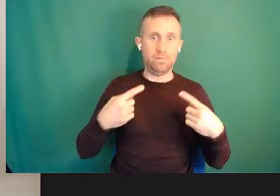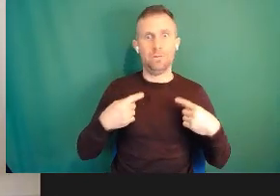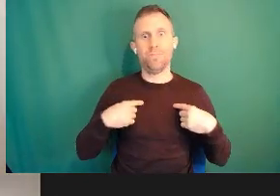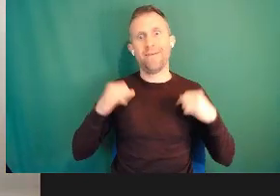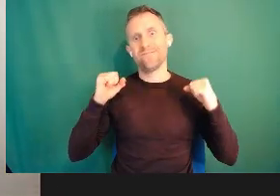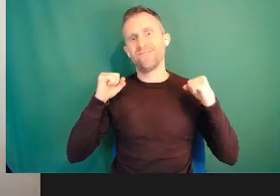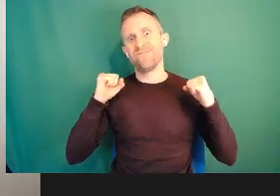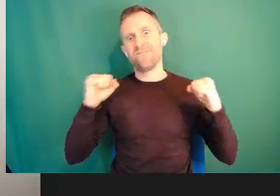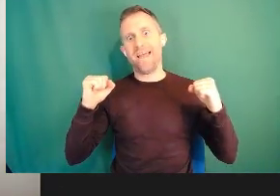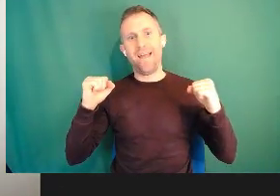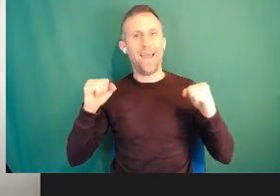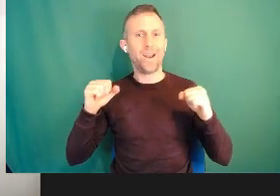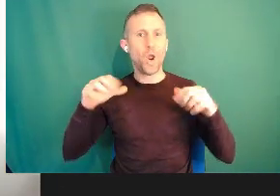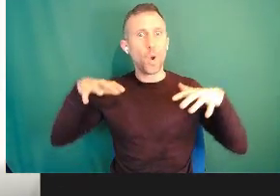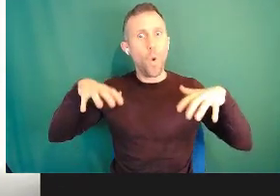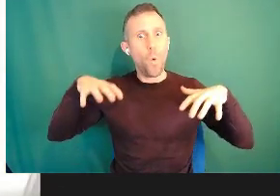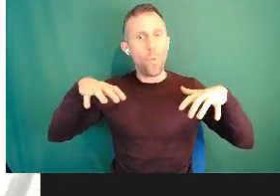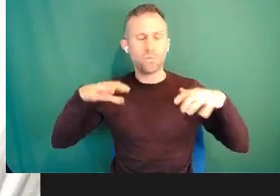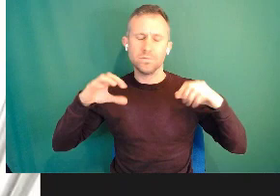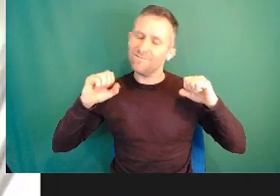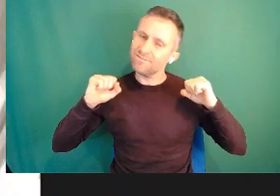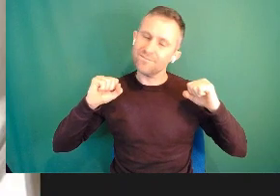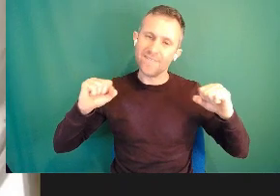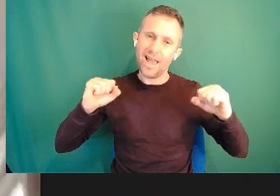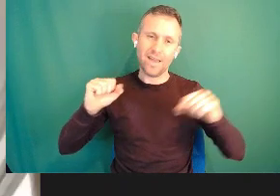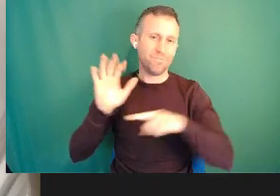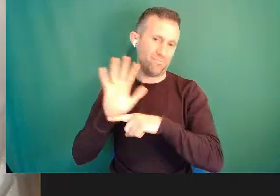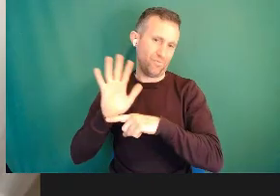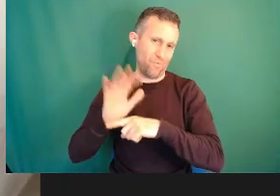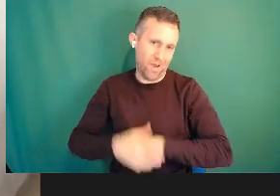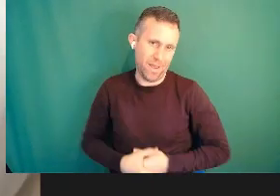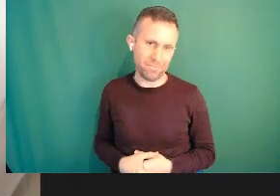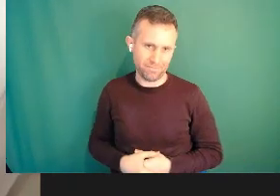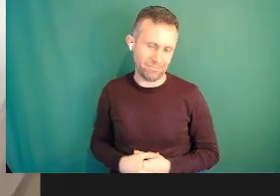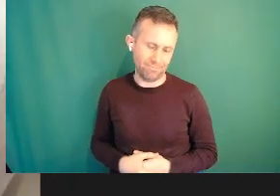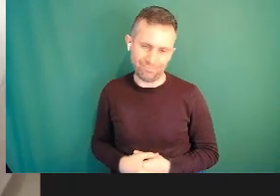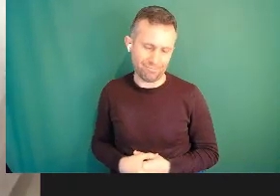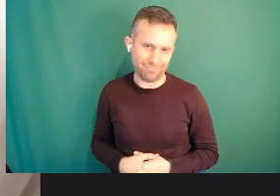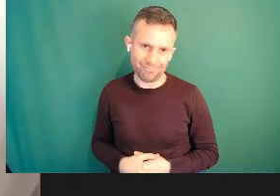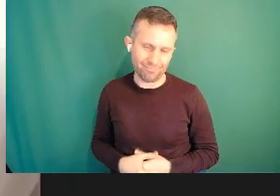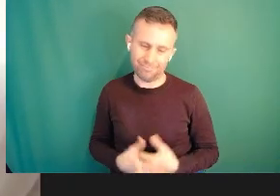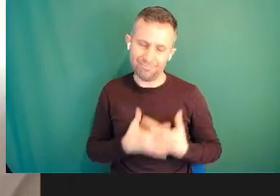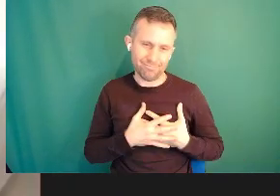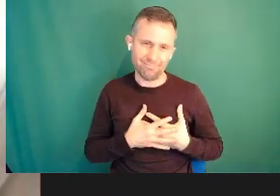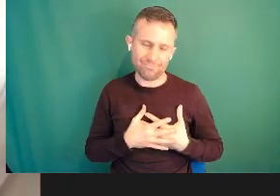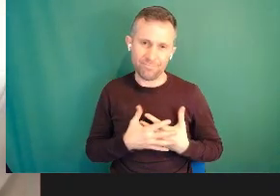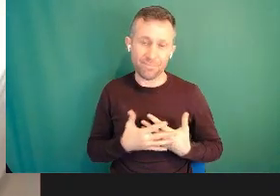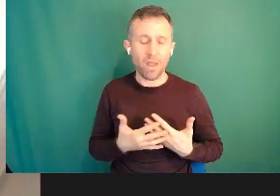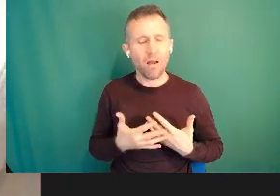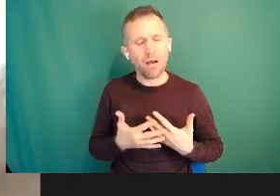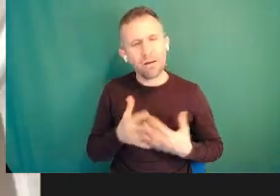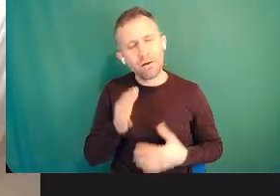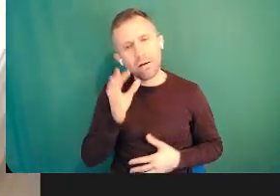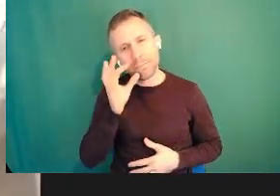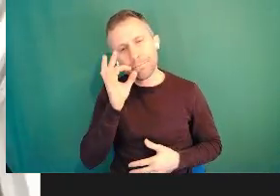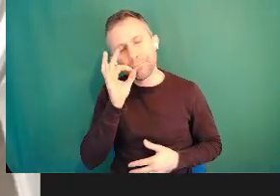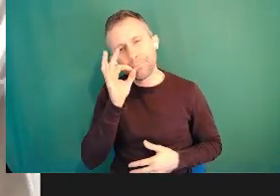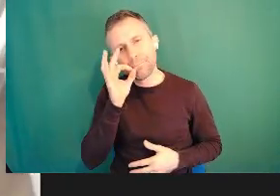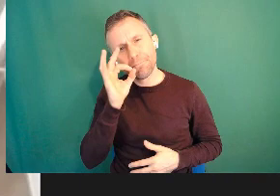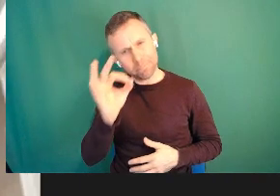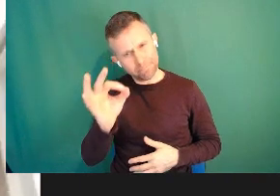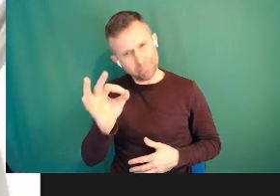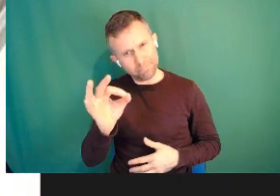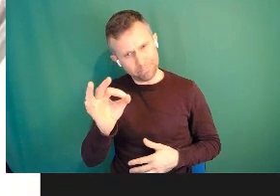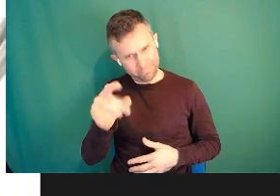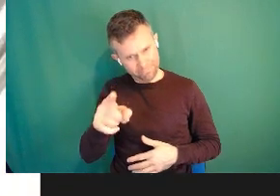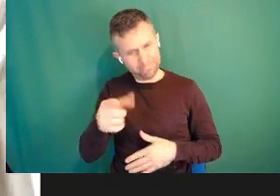it. Sorry, let me put my camera on. Can I just ask, you say about the Ghost filming there? Is there ever been